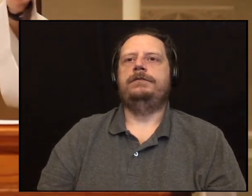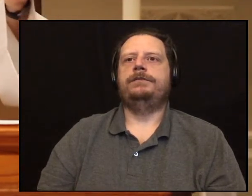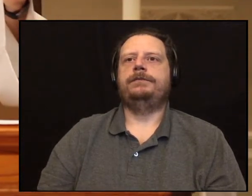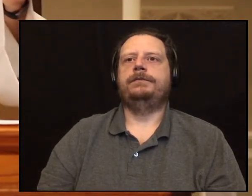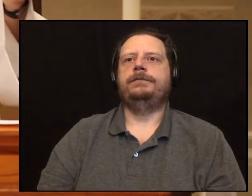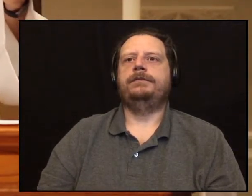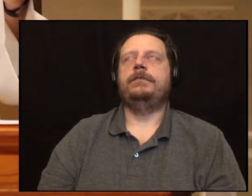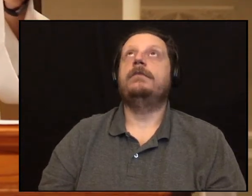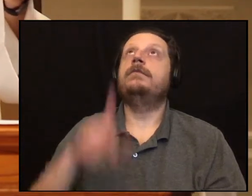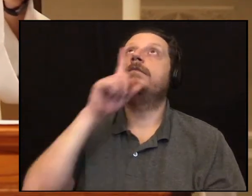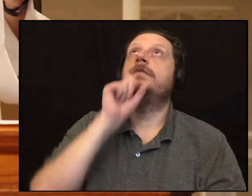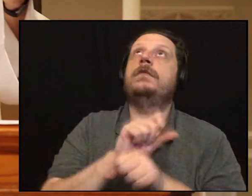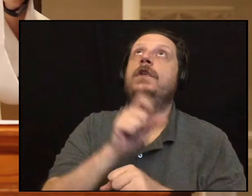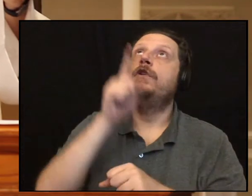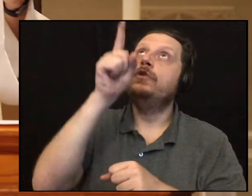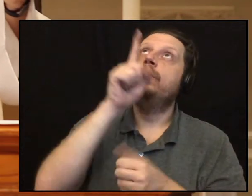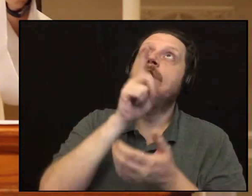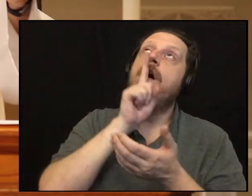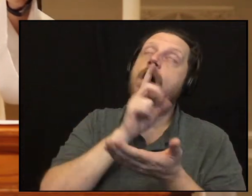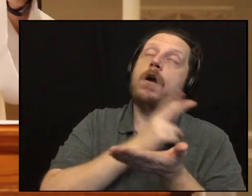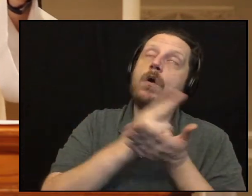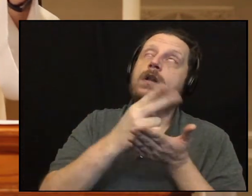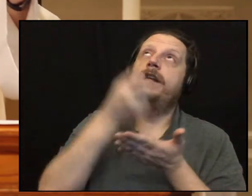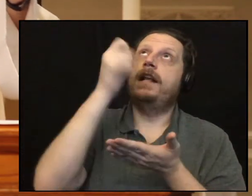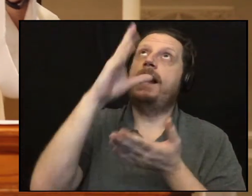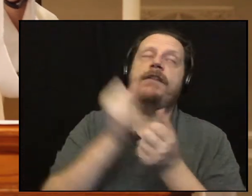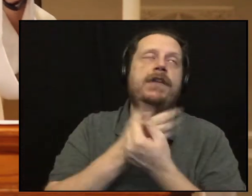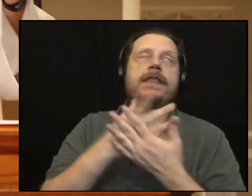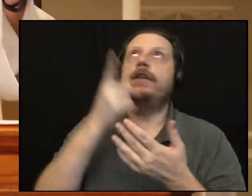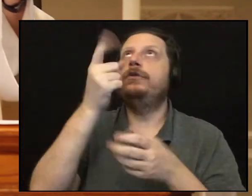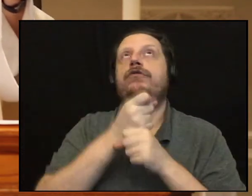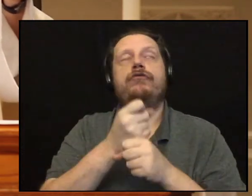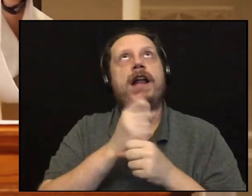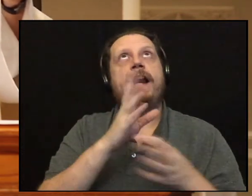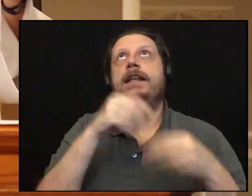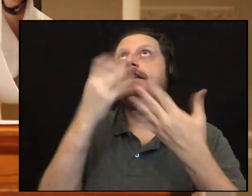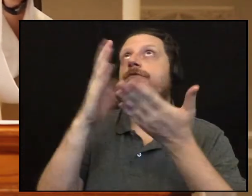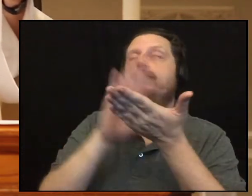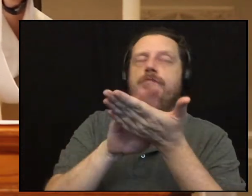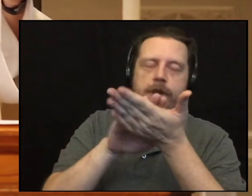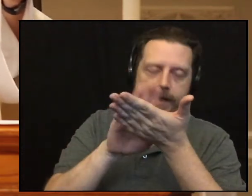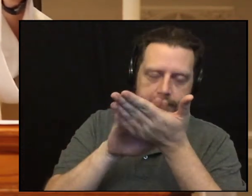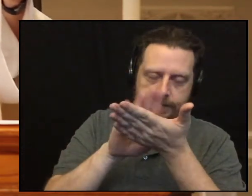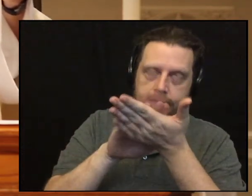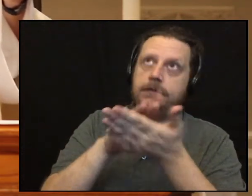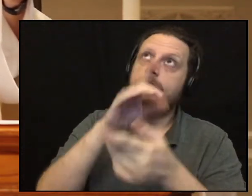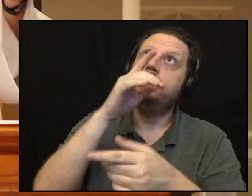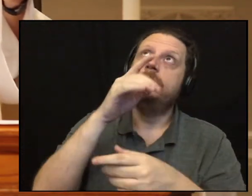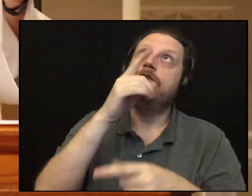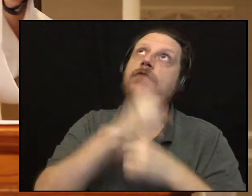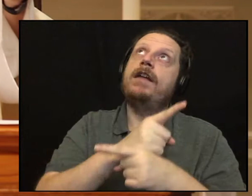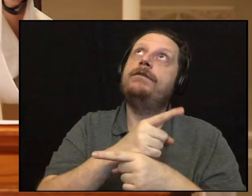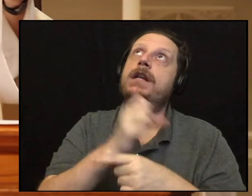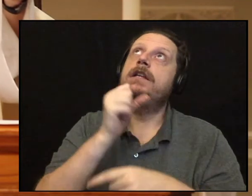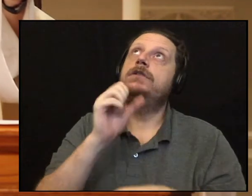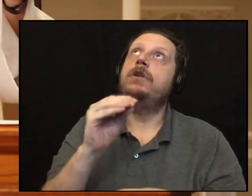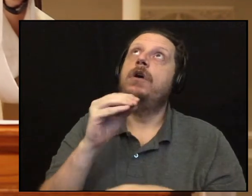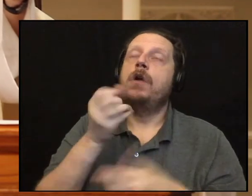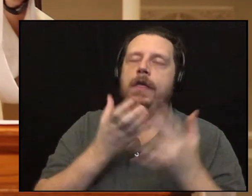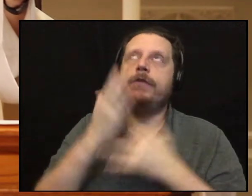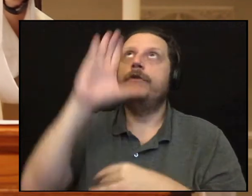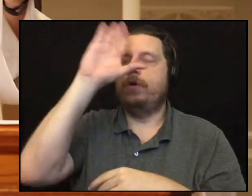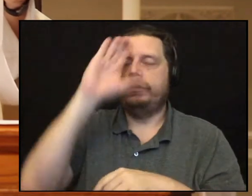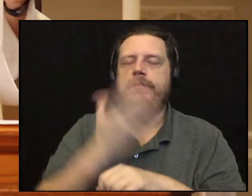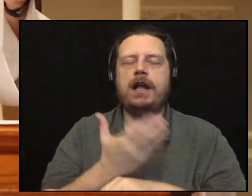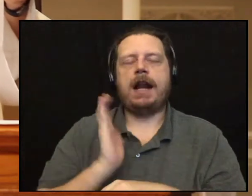You are indeed holy, O God, and all you have created rightly gives you praise. For through your Son, our Lord Jesus Christ, by